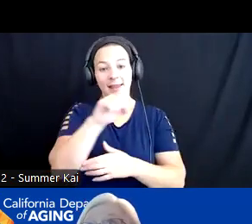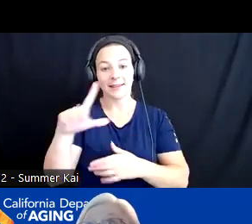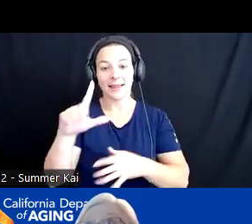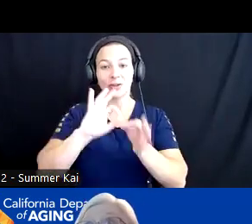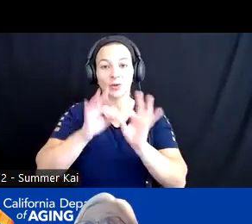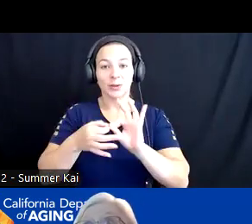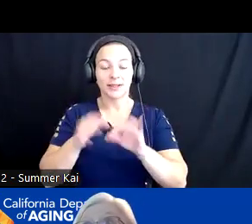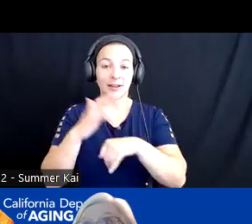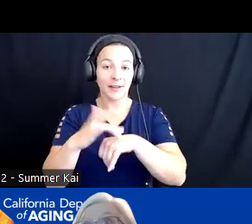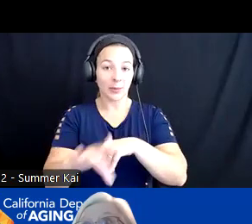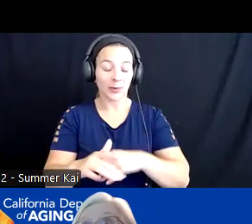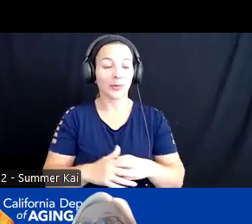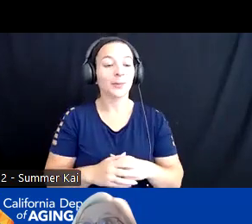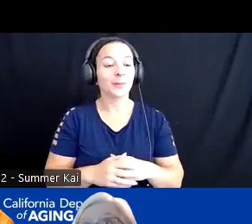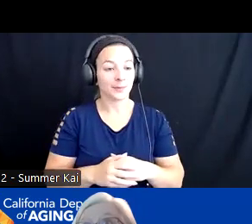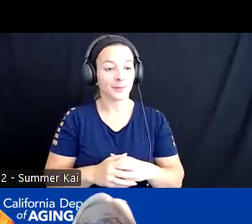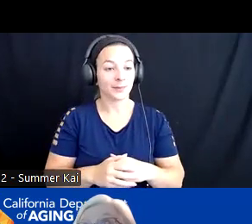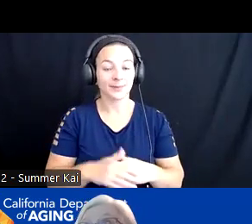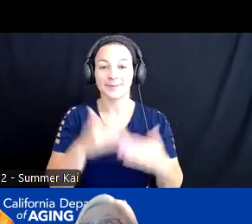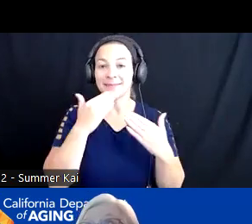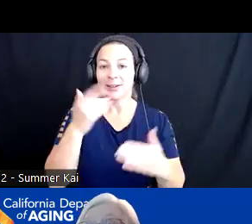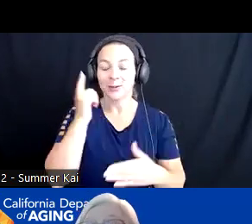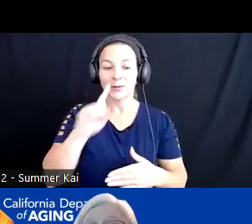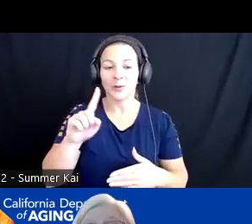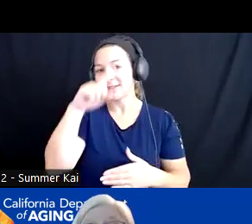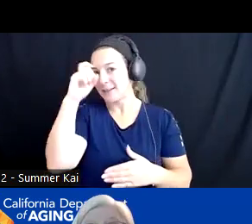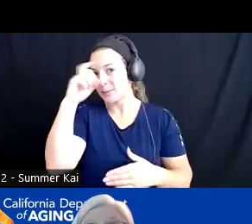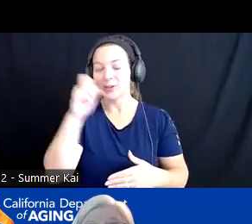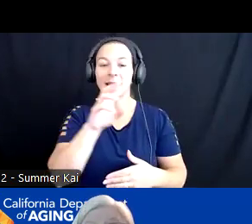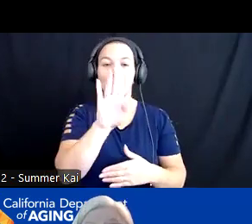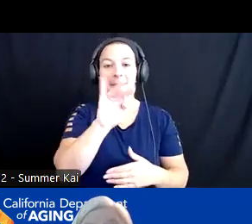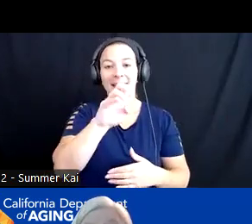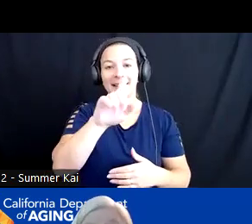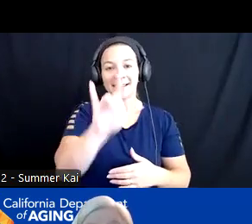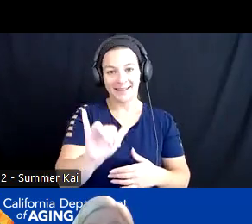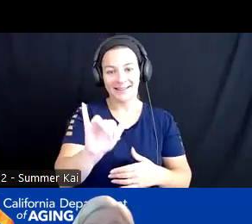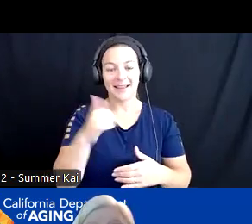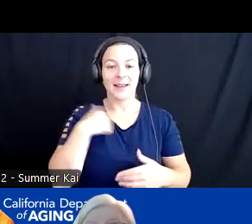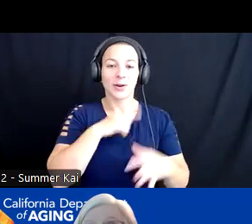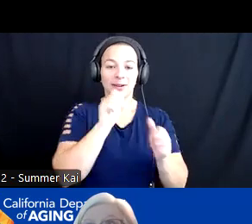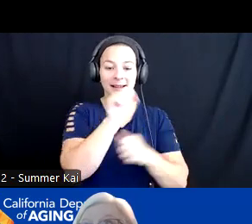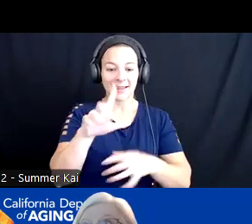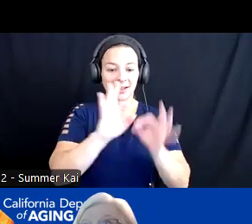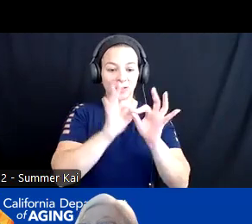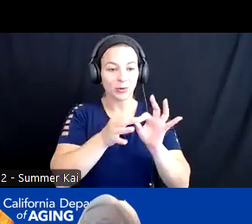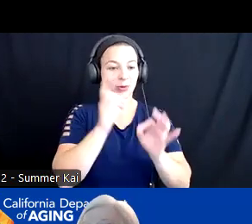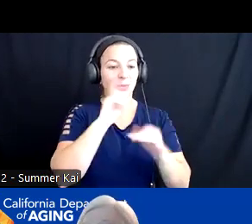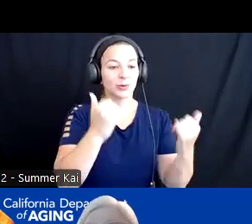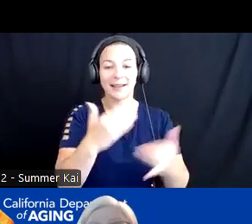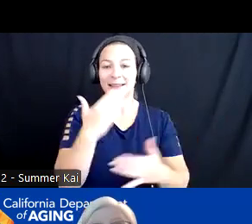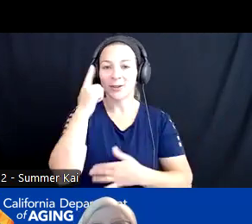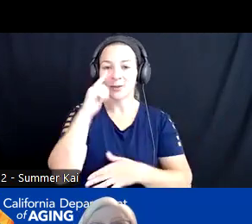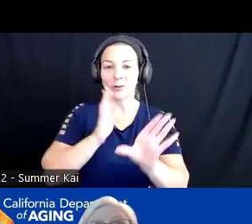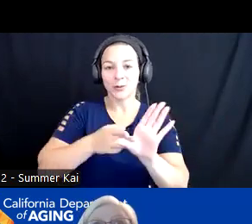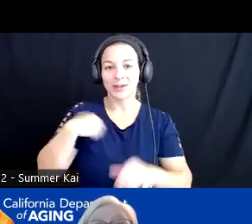Language, and we thank Summer and Bailey as our ASL interpreters. Thanks for joining us